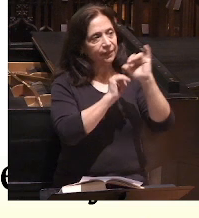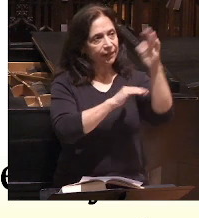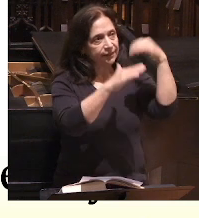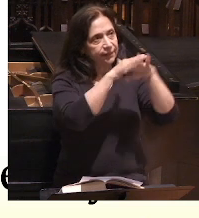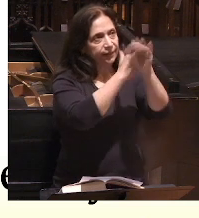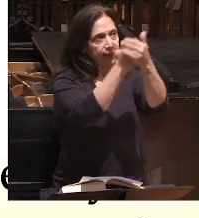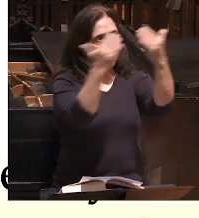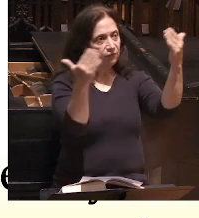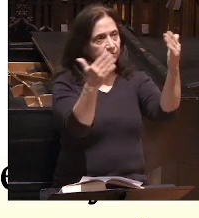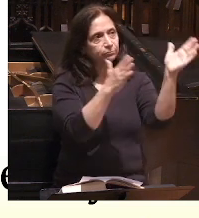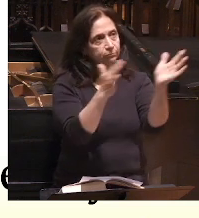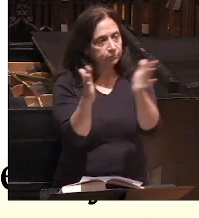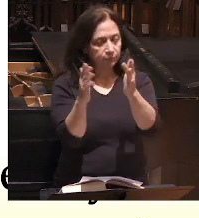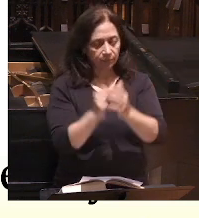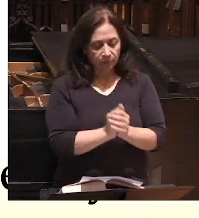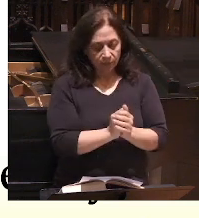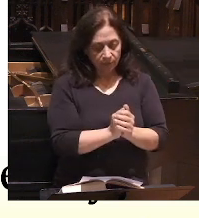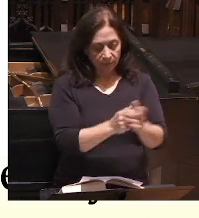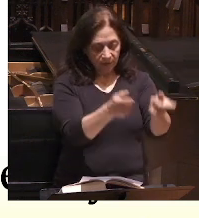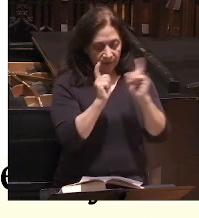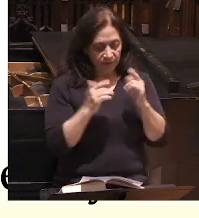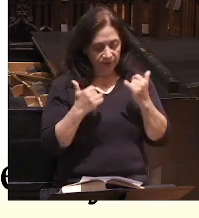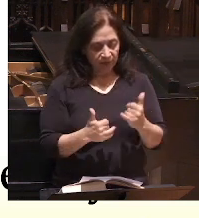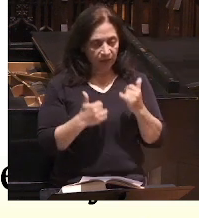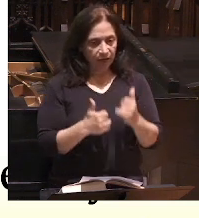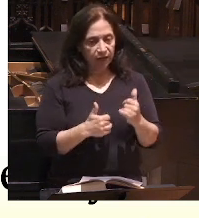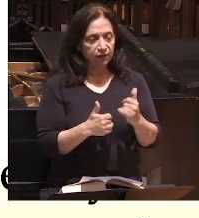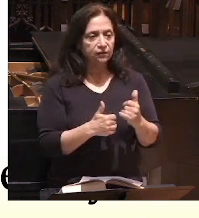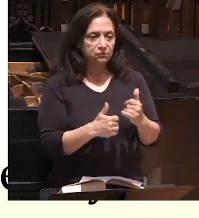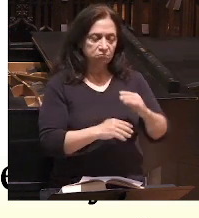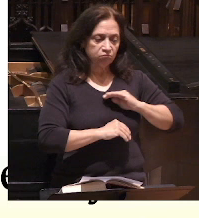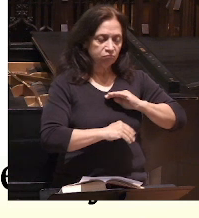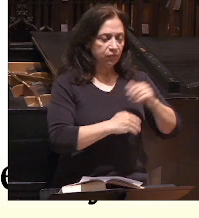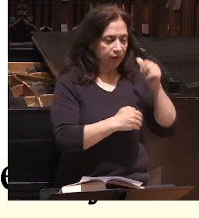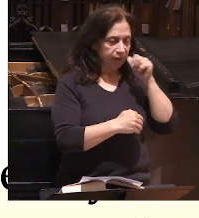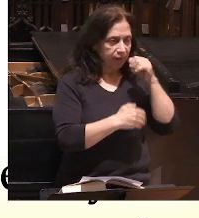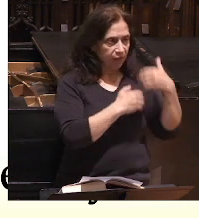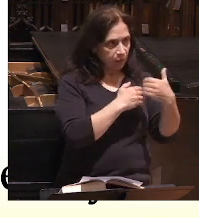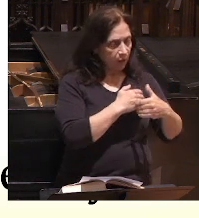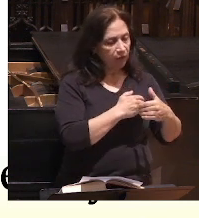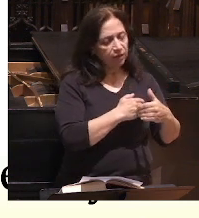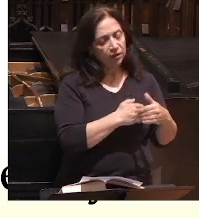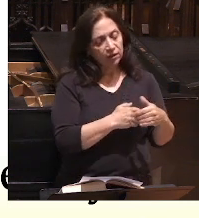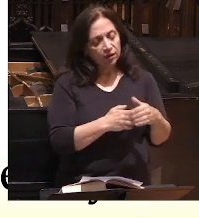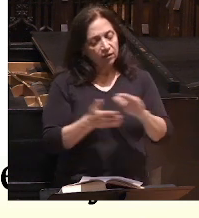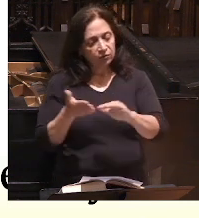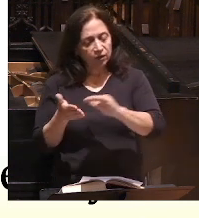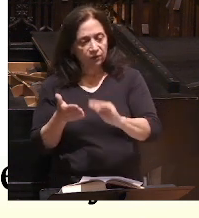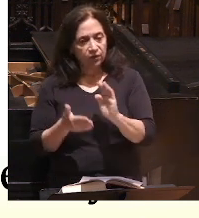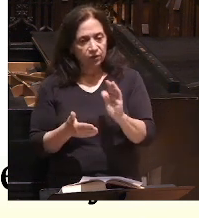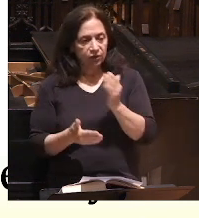as it is in heaven. Give us this day our daily bread, and forgive us